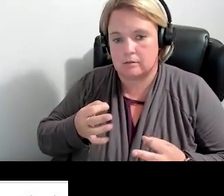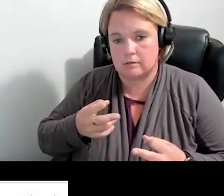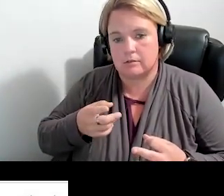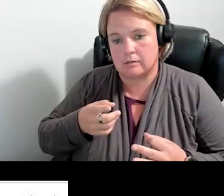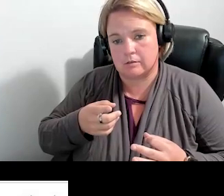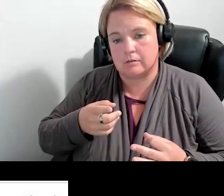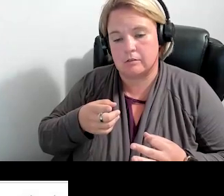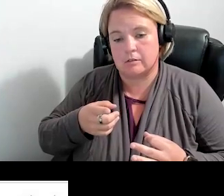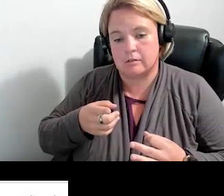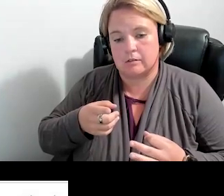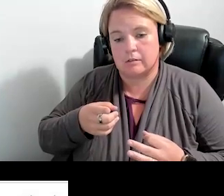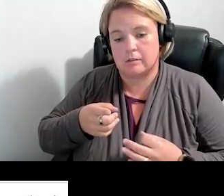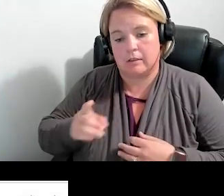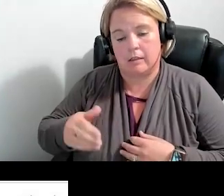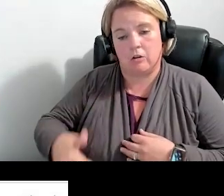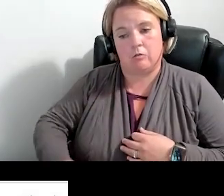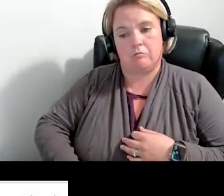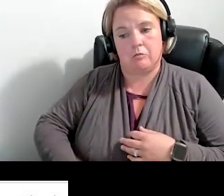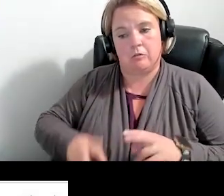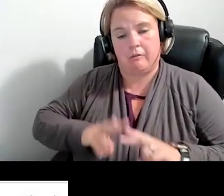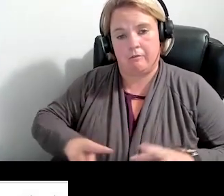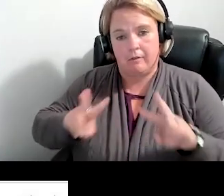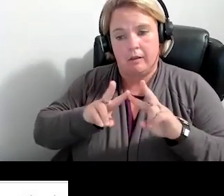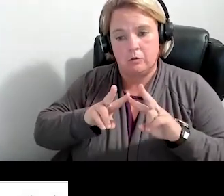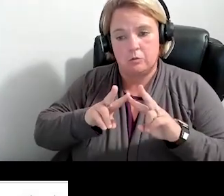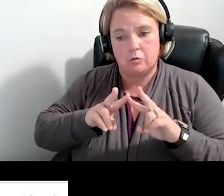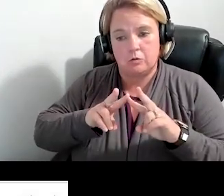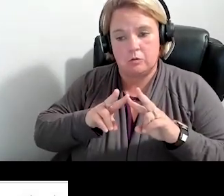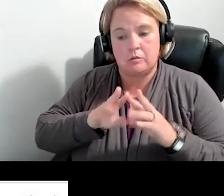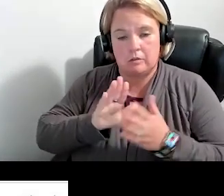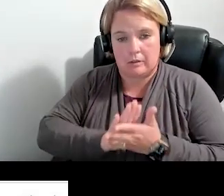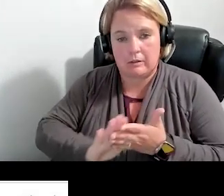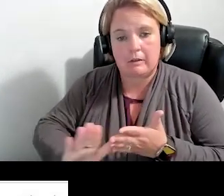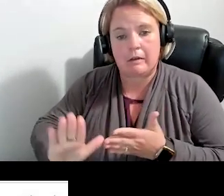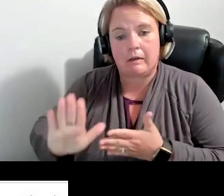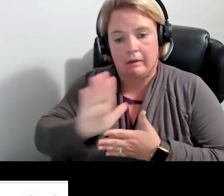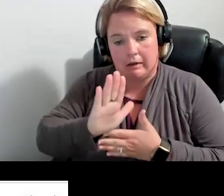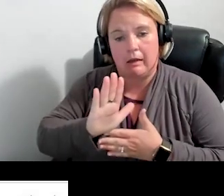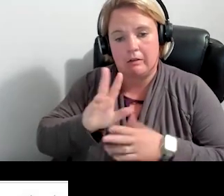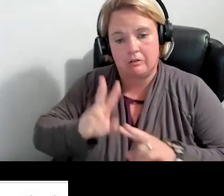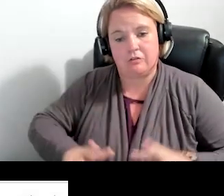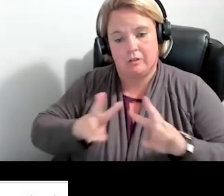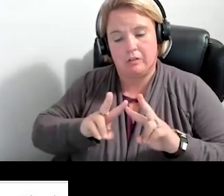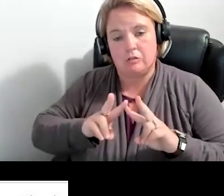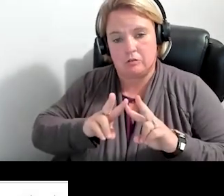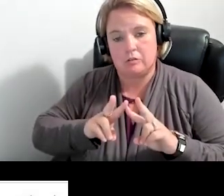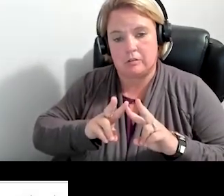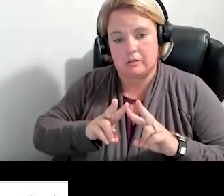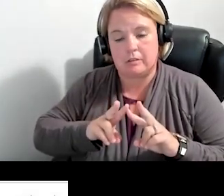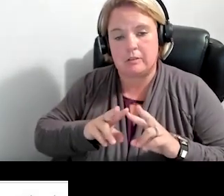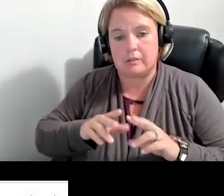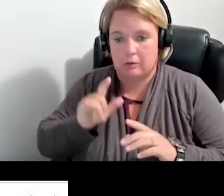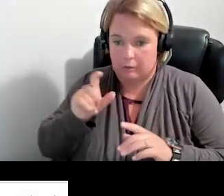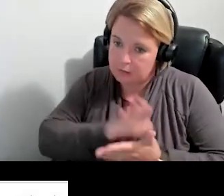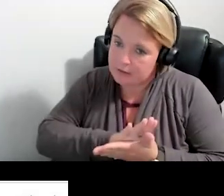values that the institution, that our college communication values, right? I mean, we heard about this from the chancellor, be